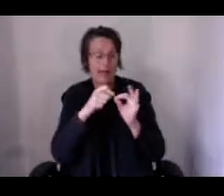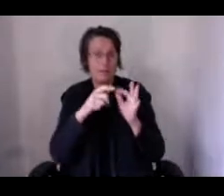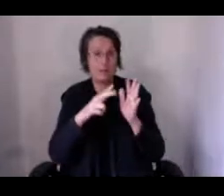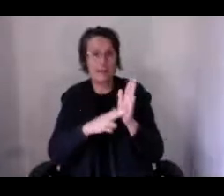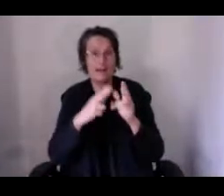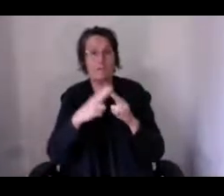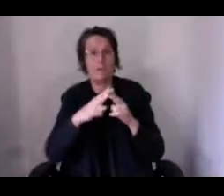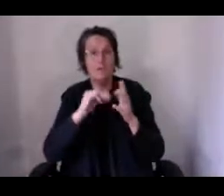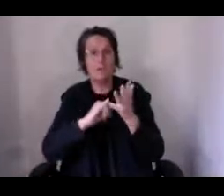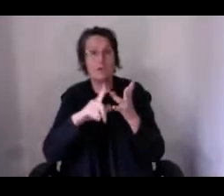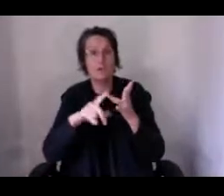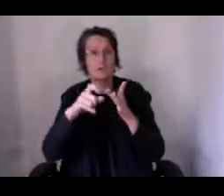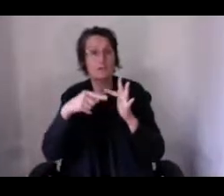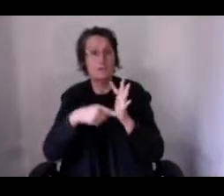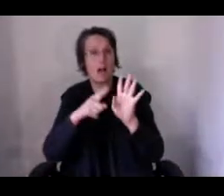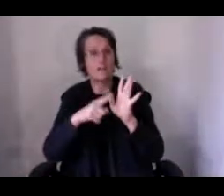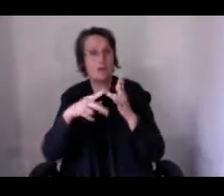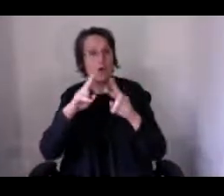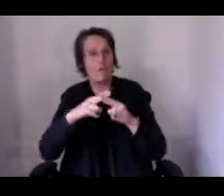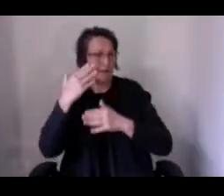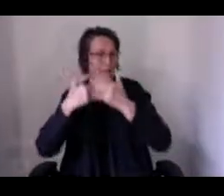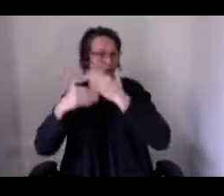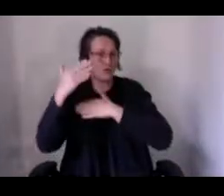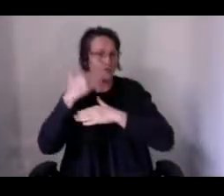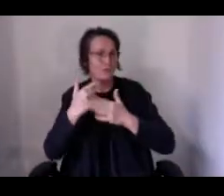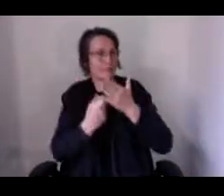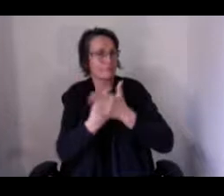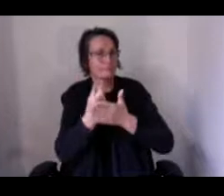Histrionic Happenings, and that's where I make my theatre work under that.